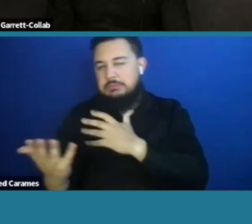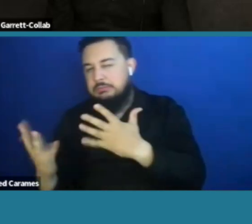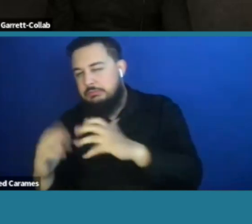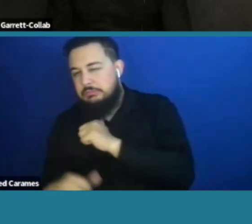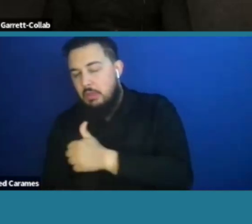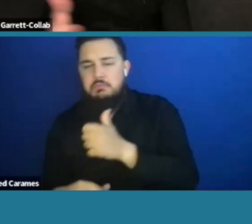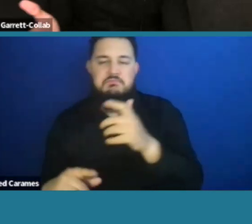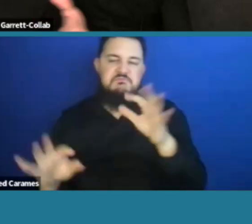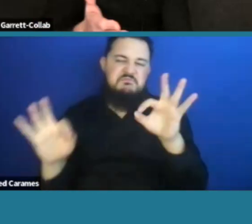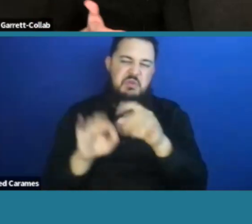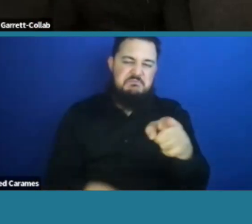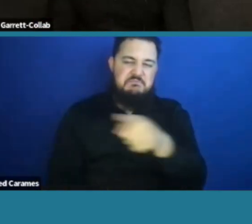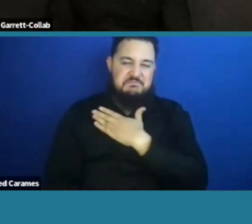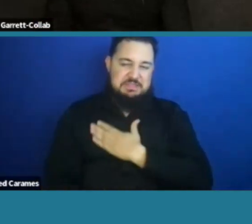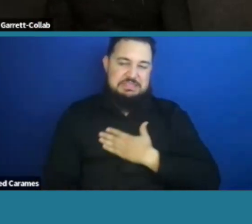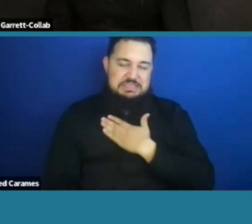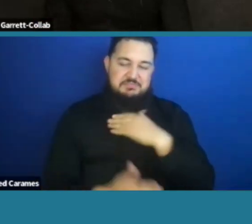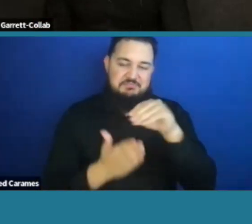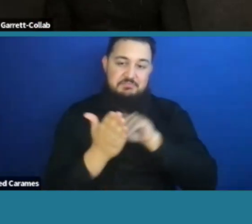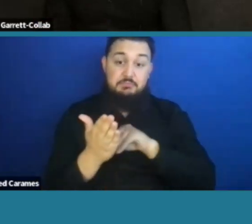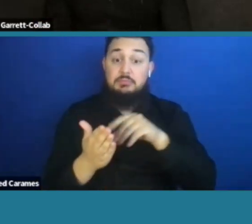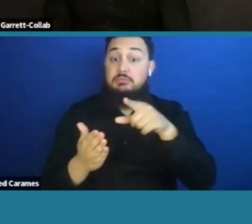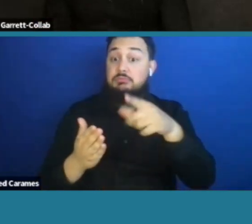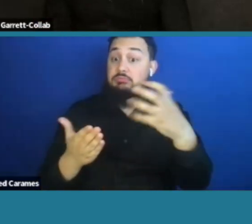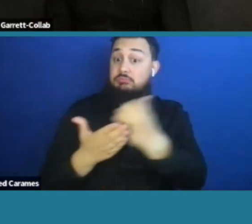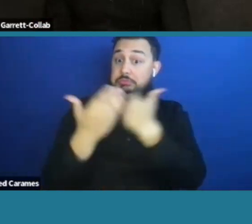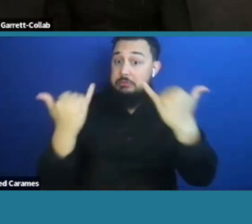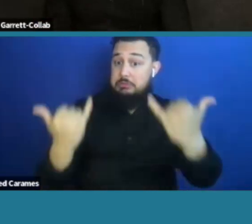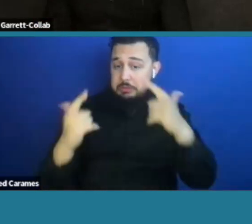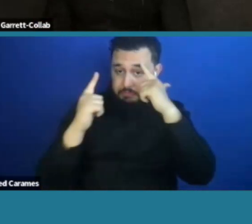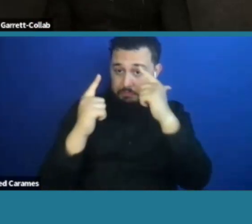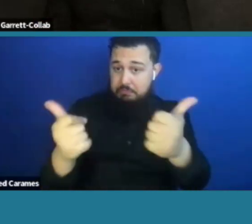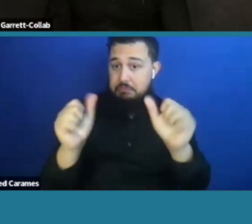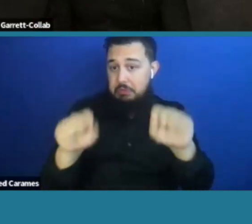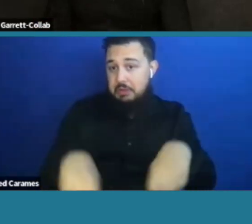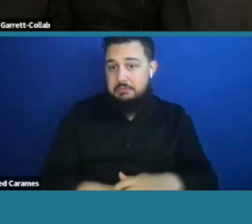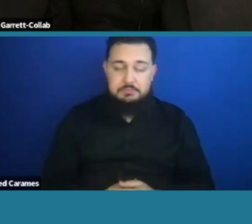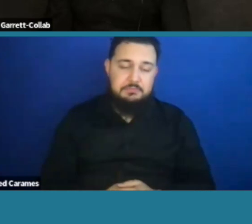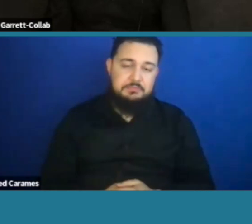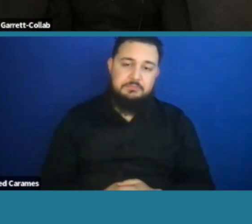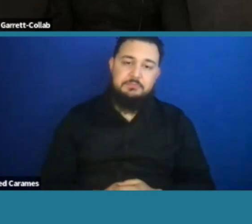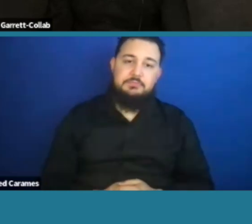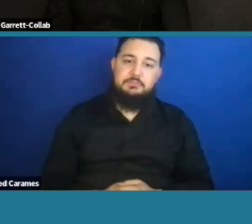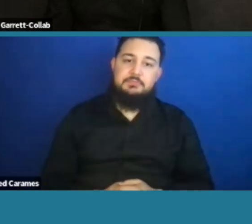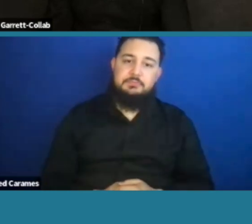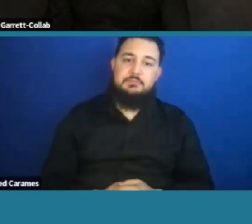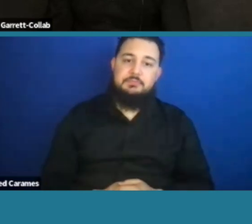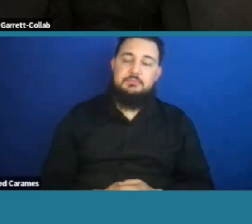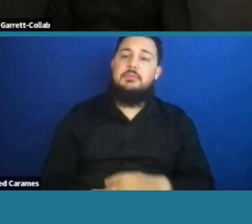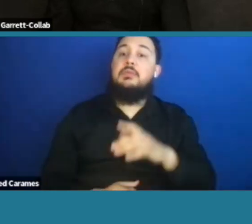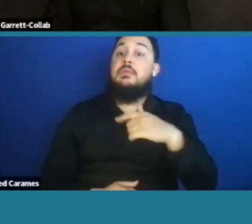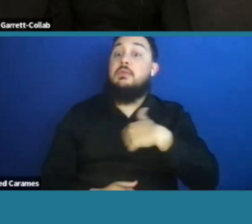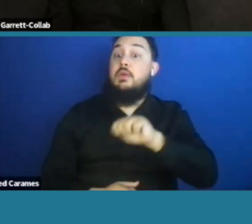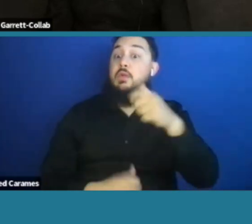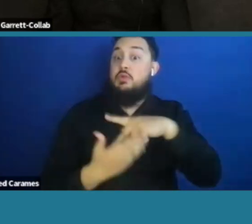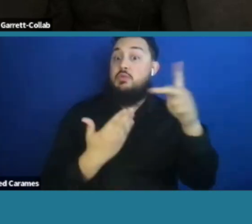us. And you're also welcome to do it right now if you would like while we're wrapping up here. We do have another program scheduled, and that will